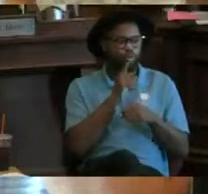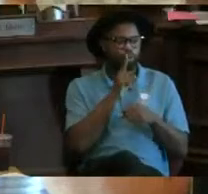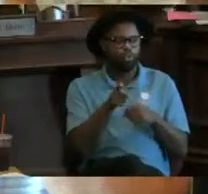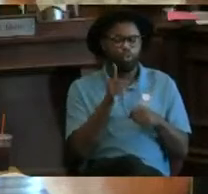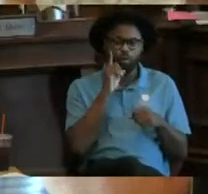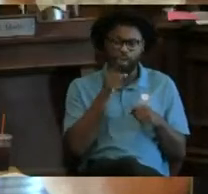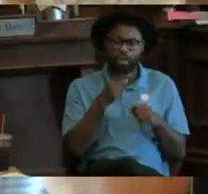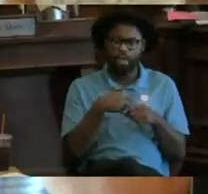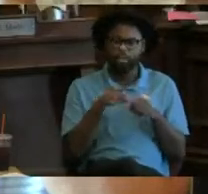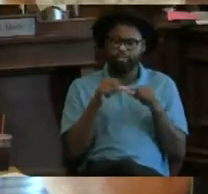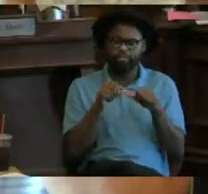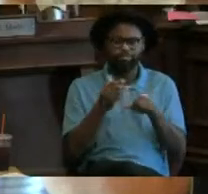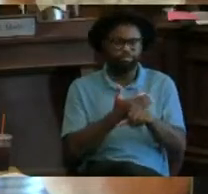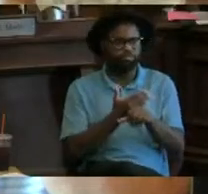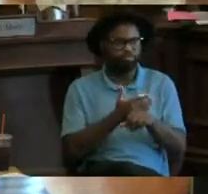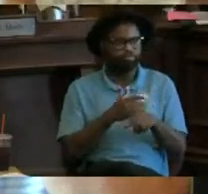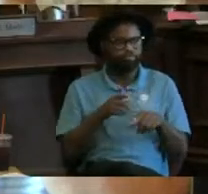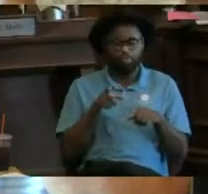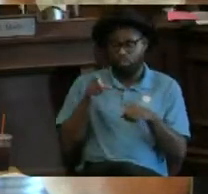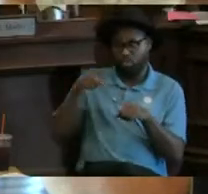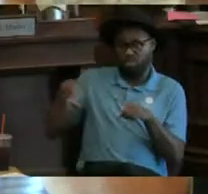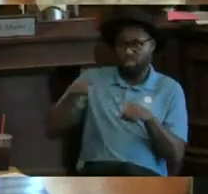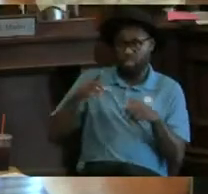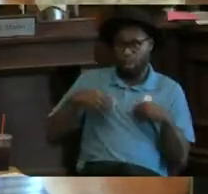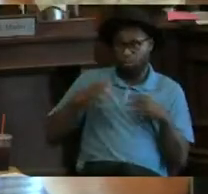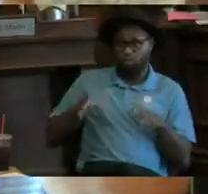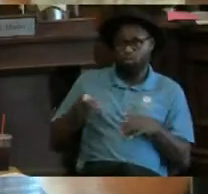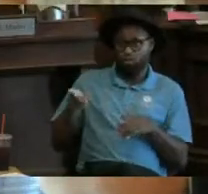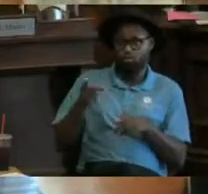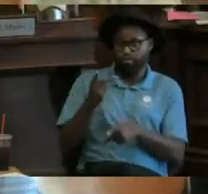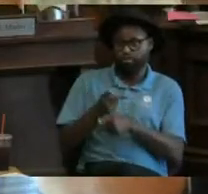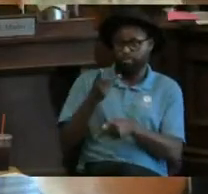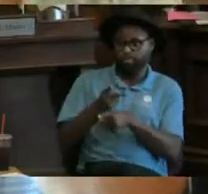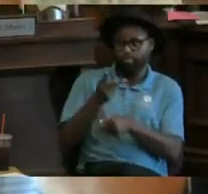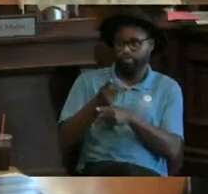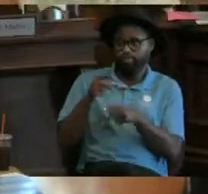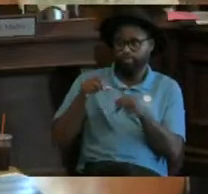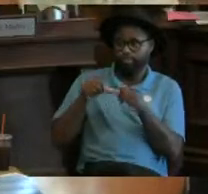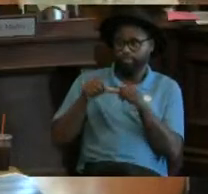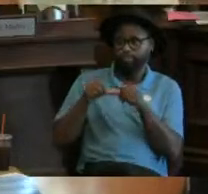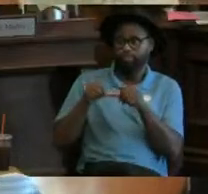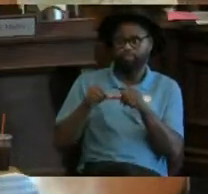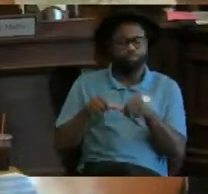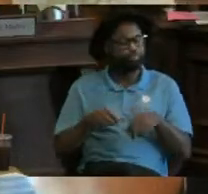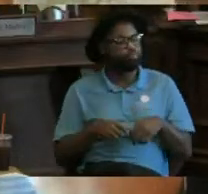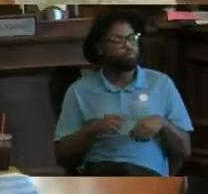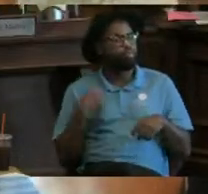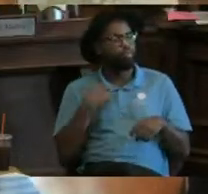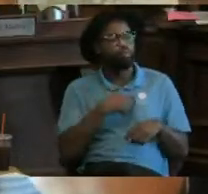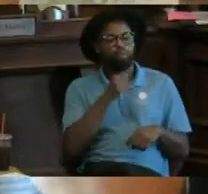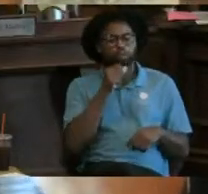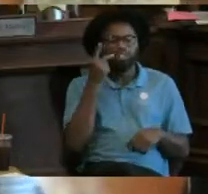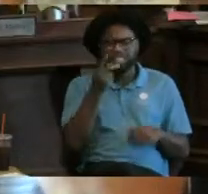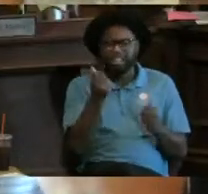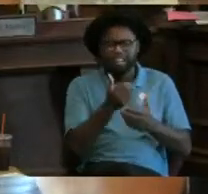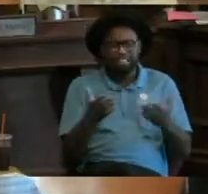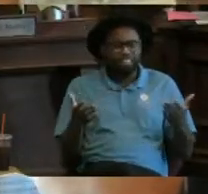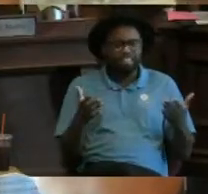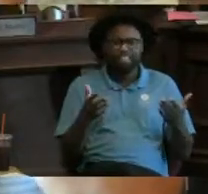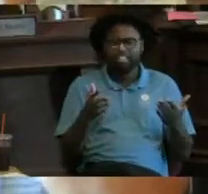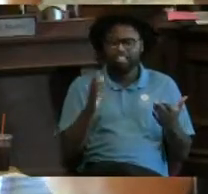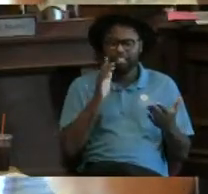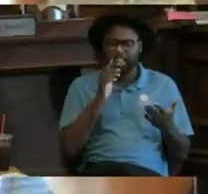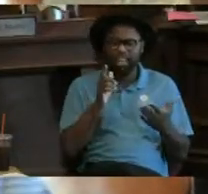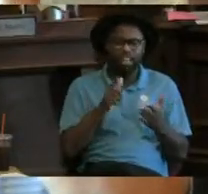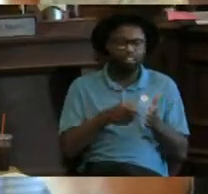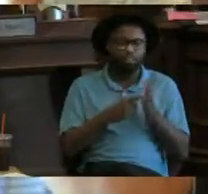integrity. Or that they maintain that integrity on their property. But no, we're not seeing anything that would require us to do anything other than